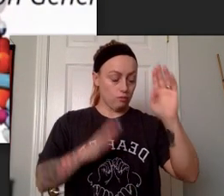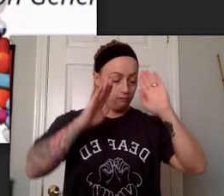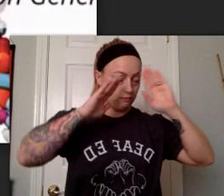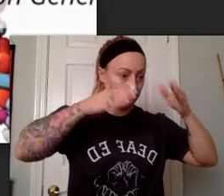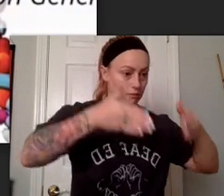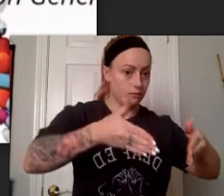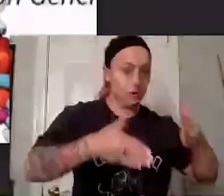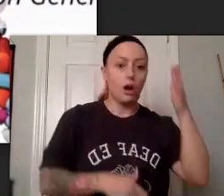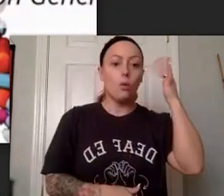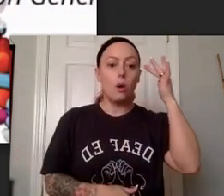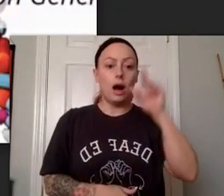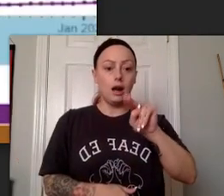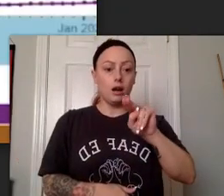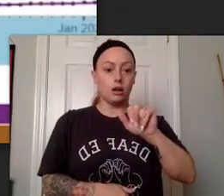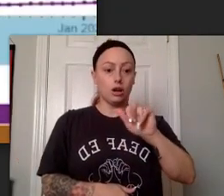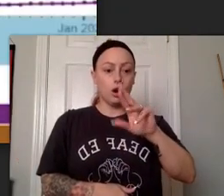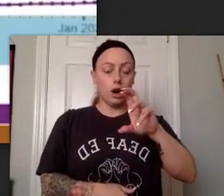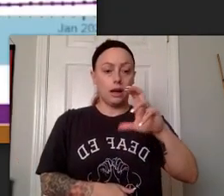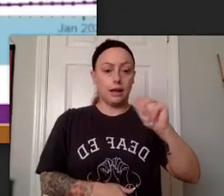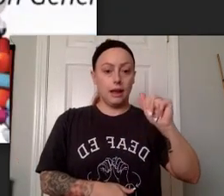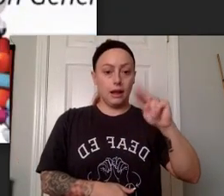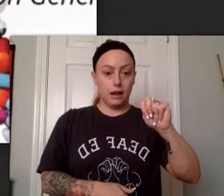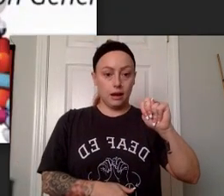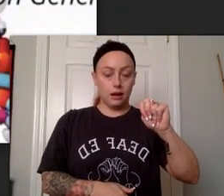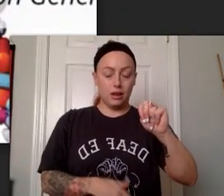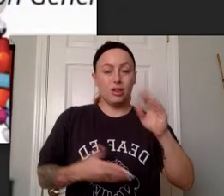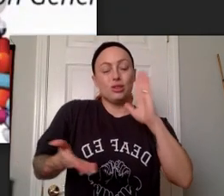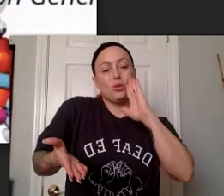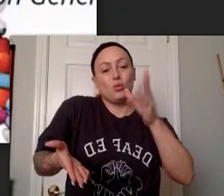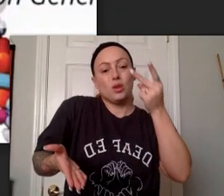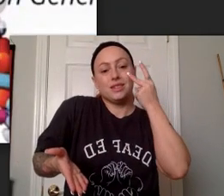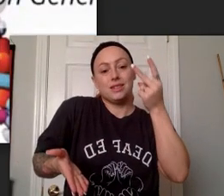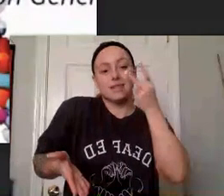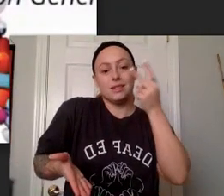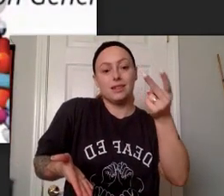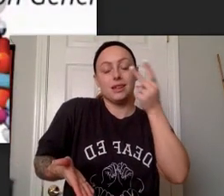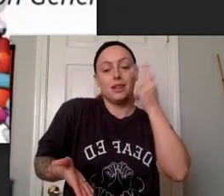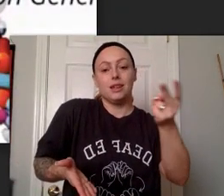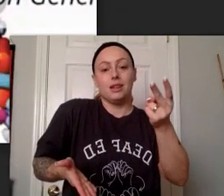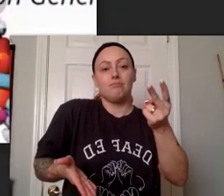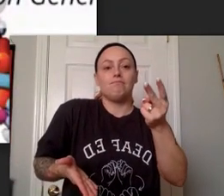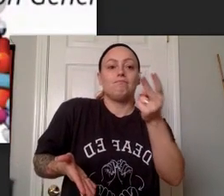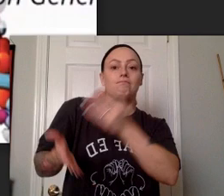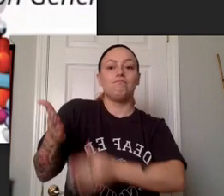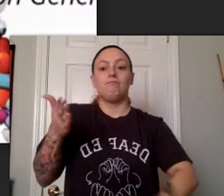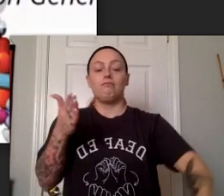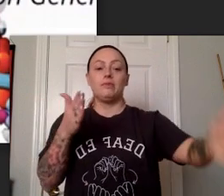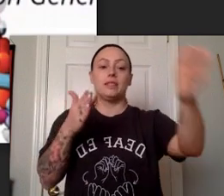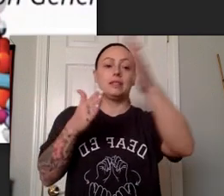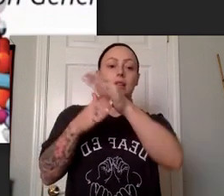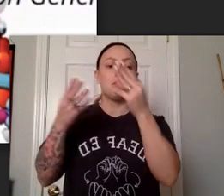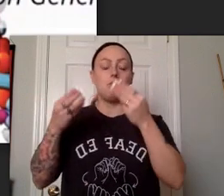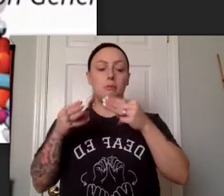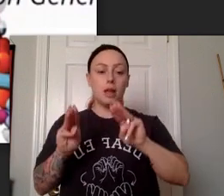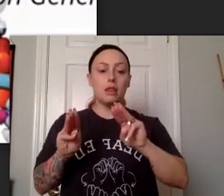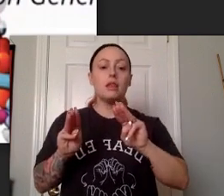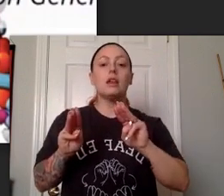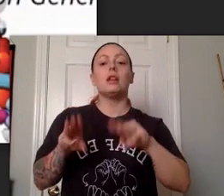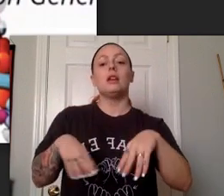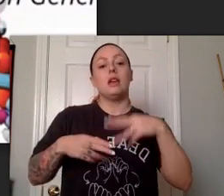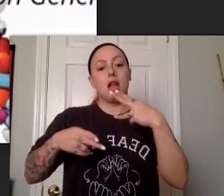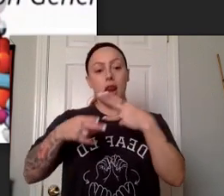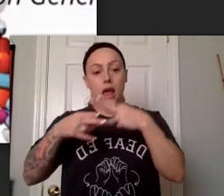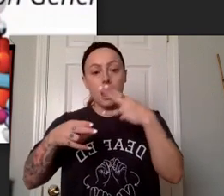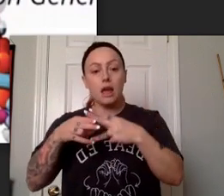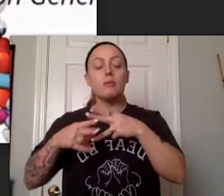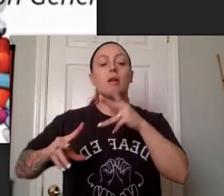this presentation, we'll get there, the primary method and brand name that